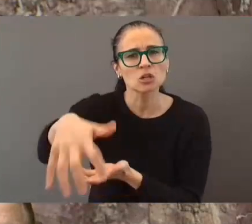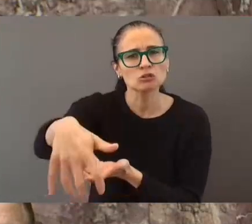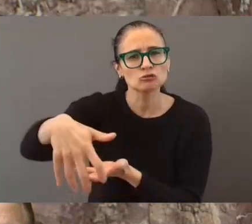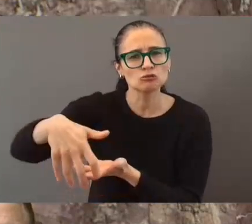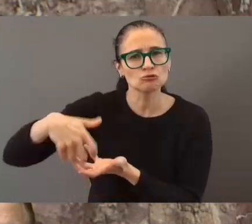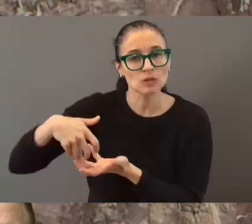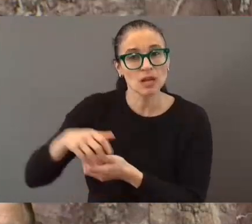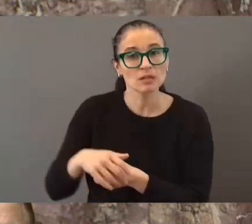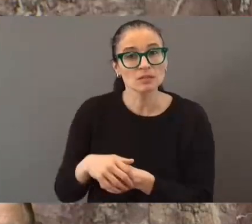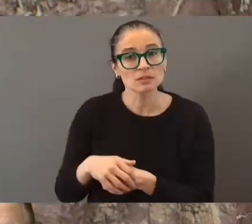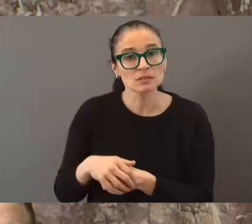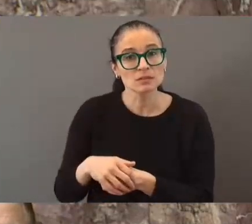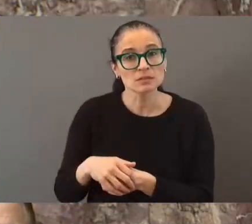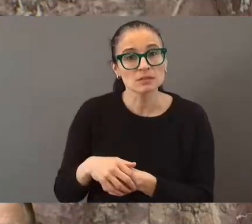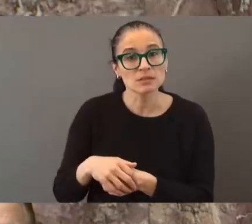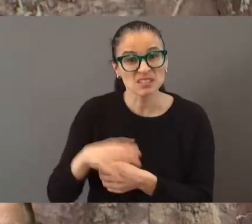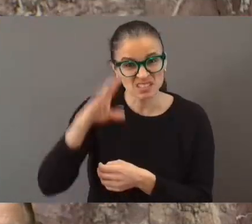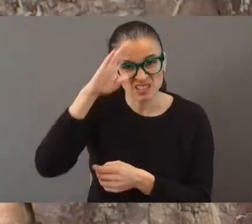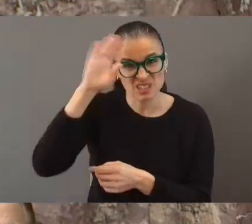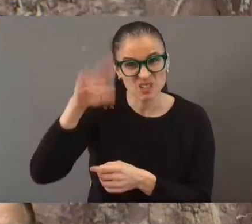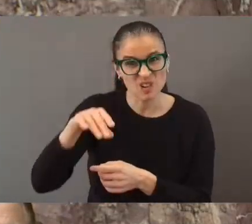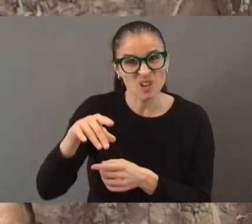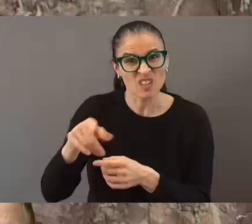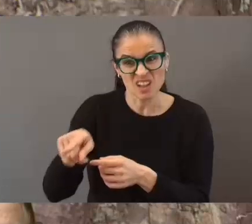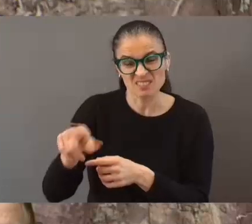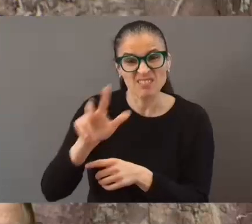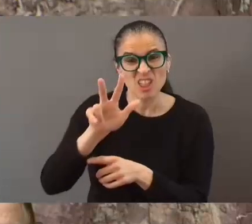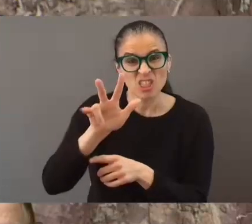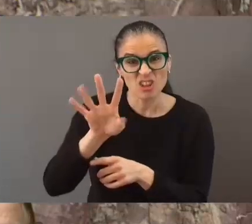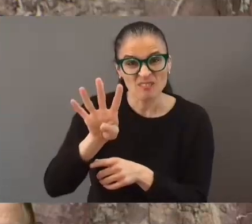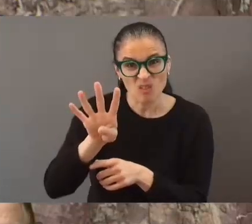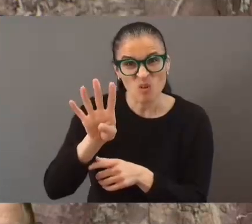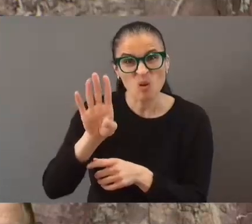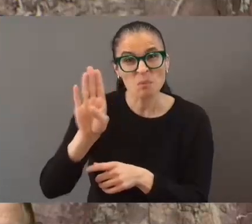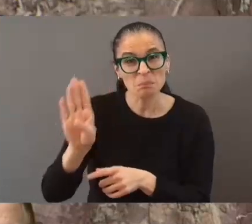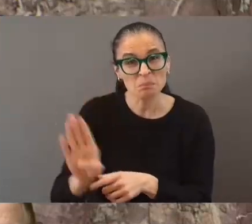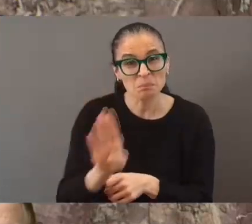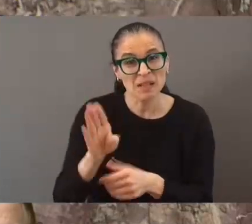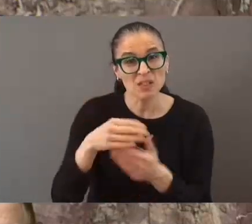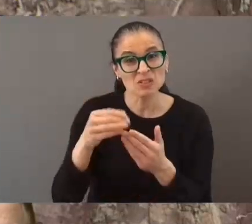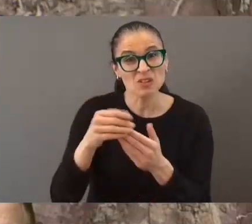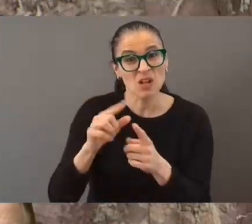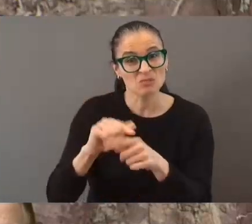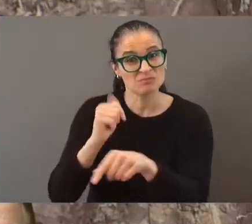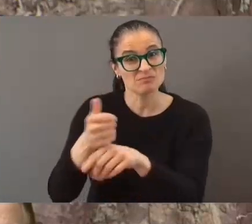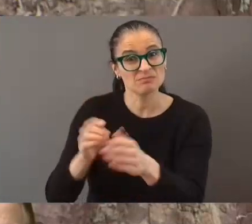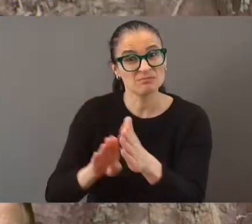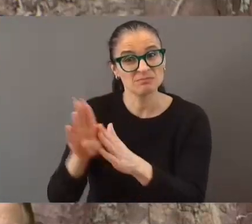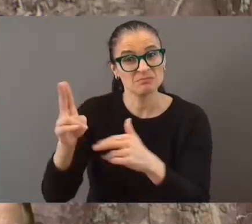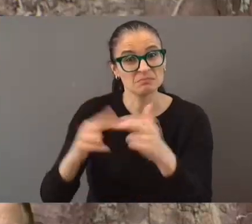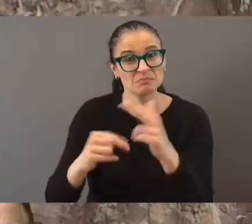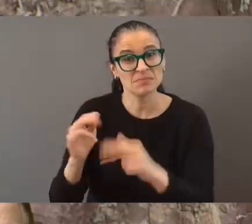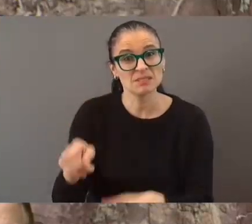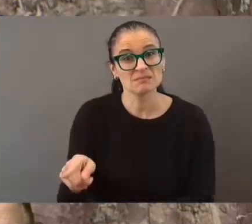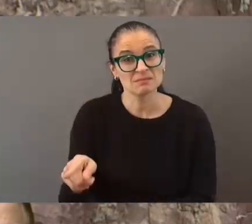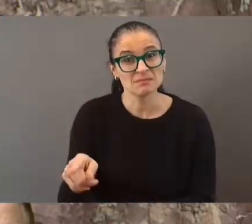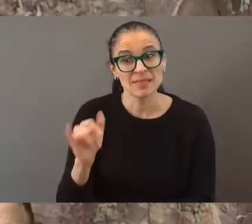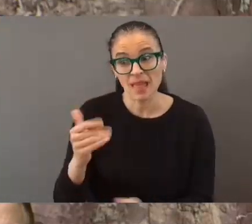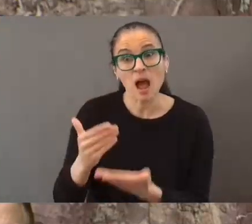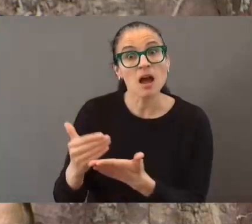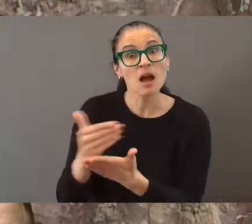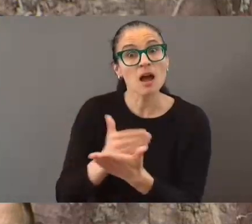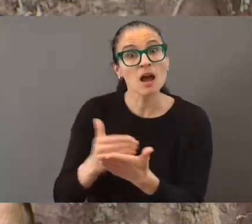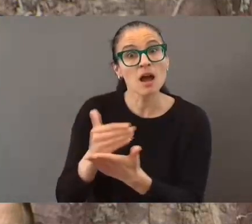country built it. That the revenues from the pipeline pay for about 50% of the cost of the